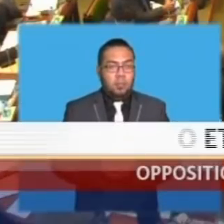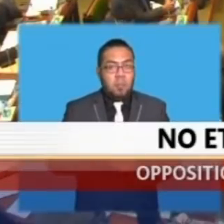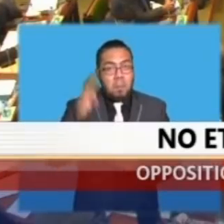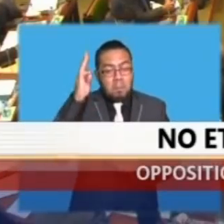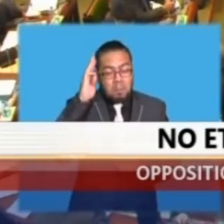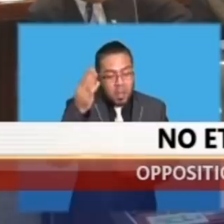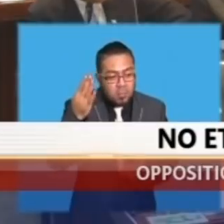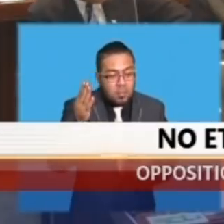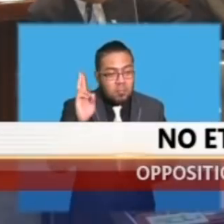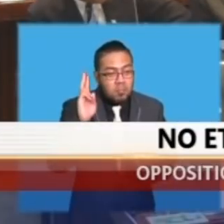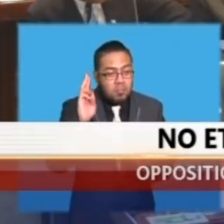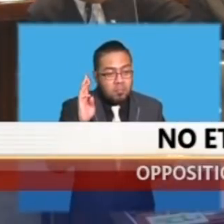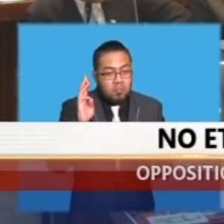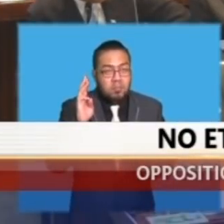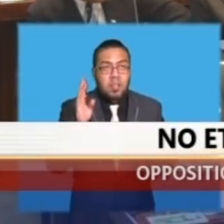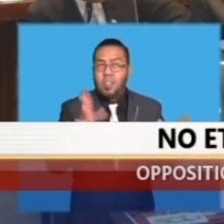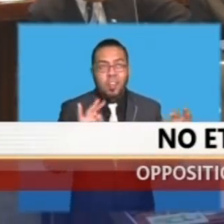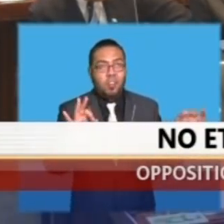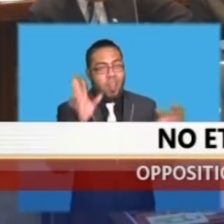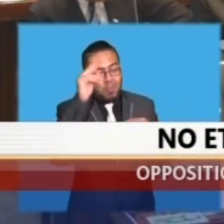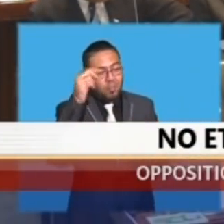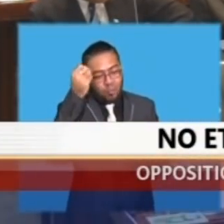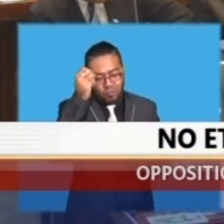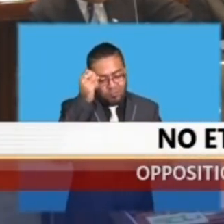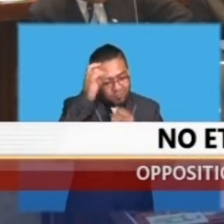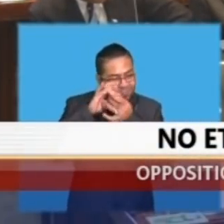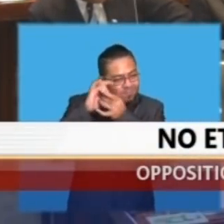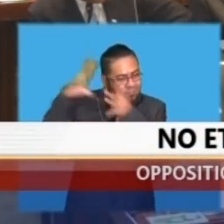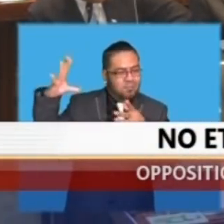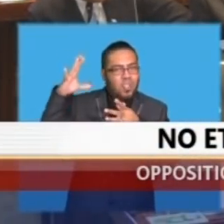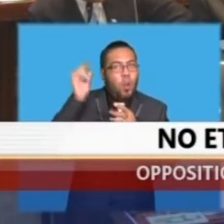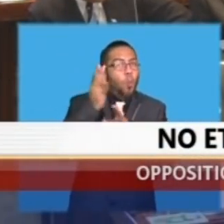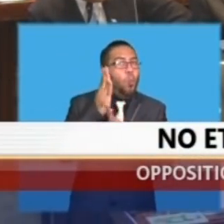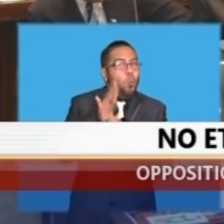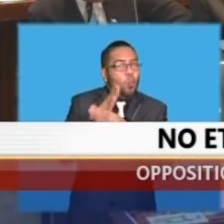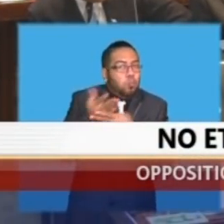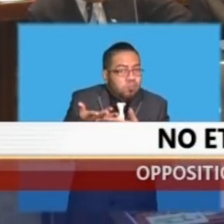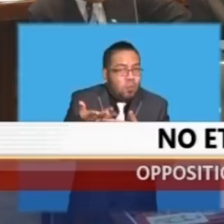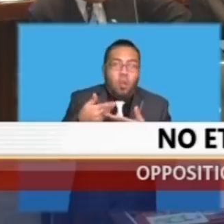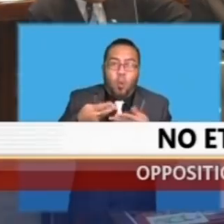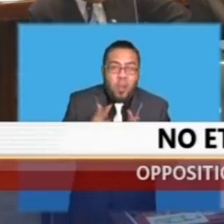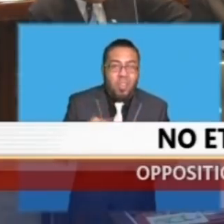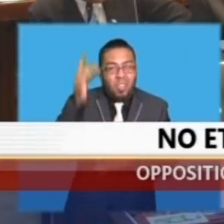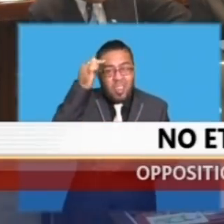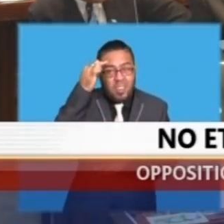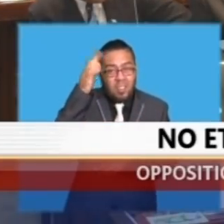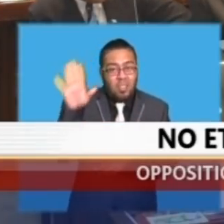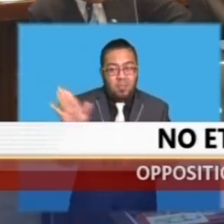opposition aren't able to extricate themselves from that way of thinking. Community decisions are made based on the